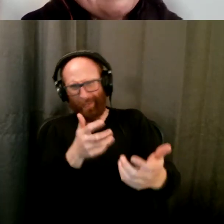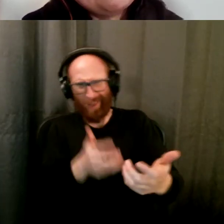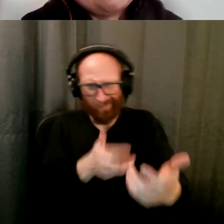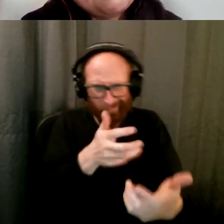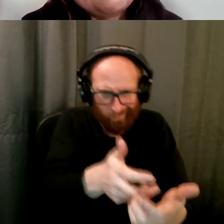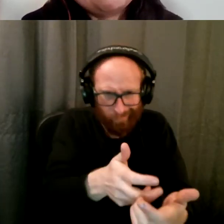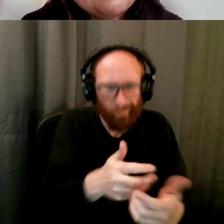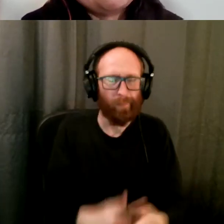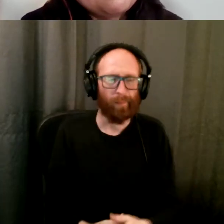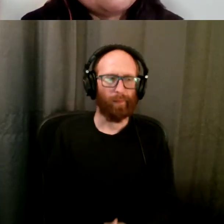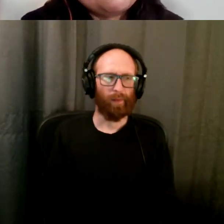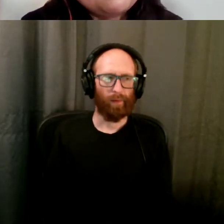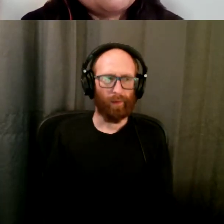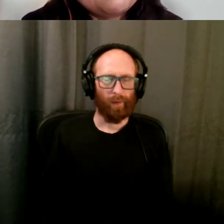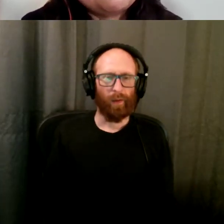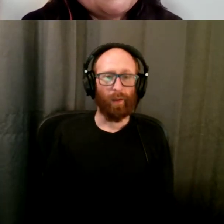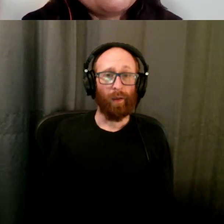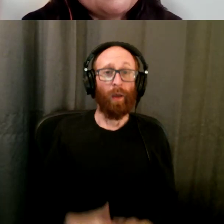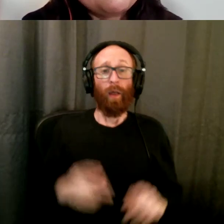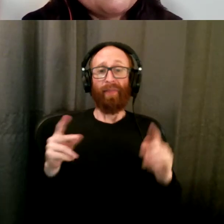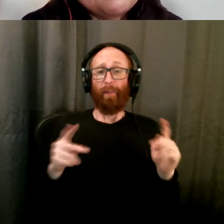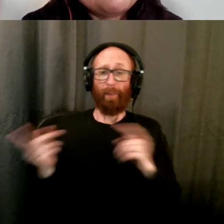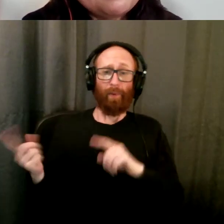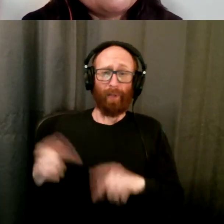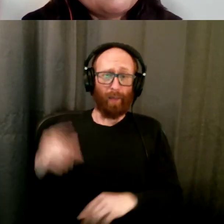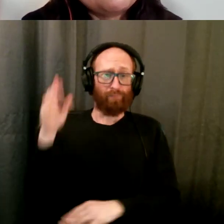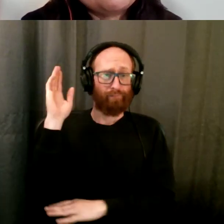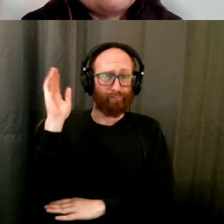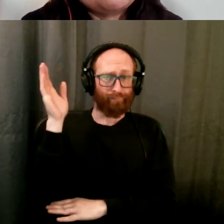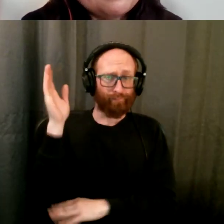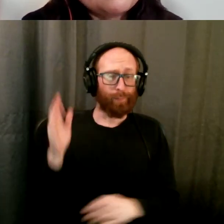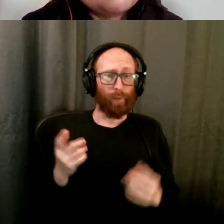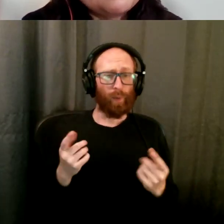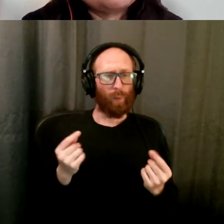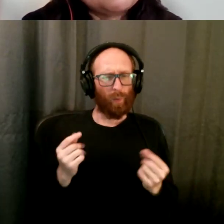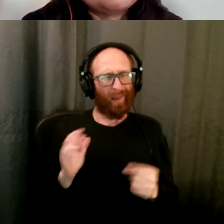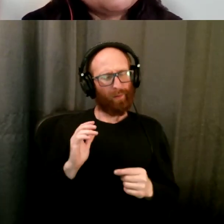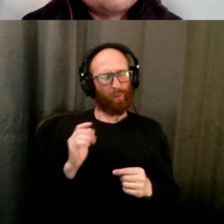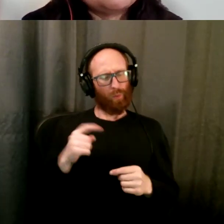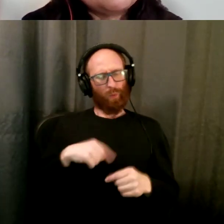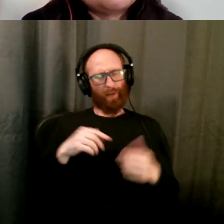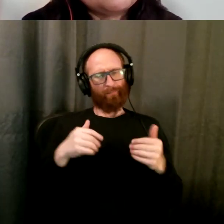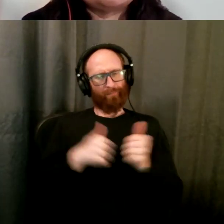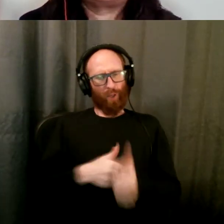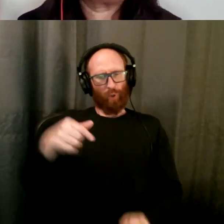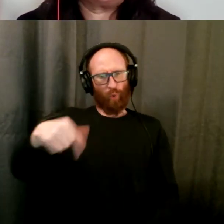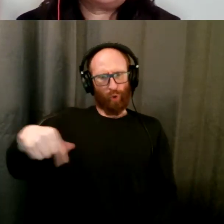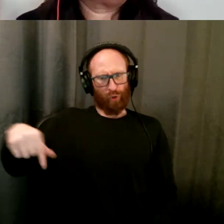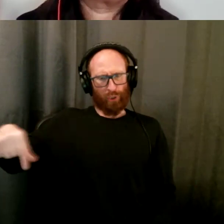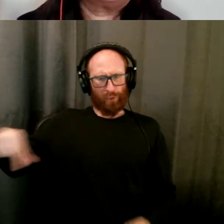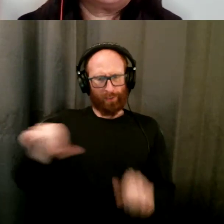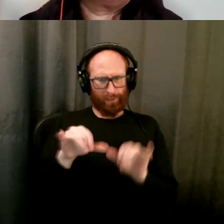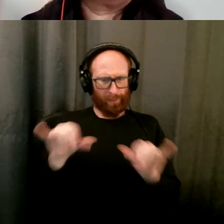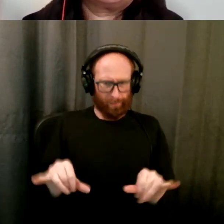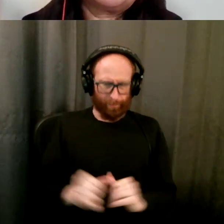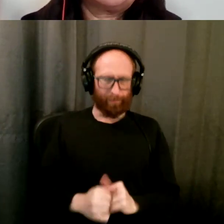that I had come in, what I did is our system was a quarterly system. So I had decided when I first